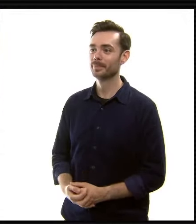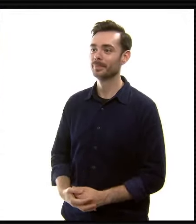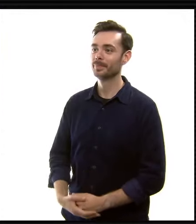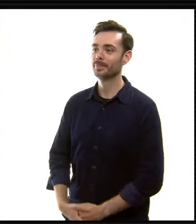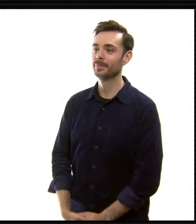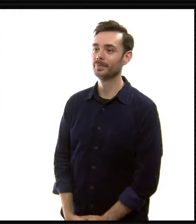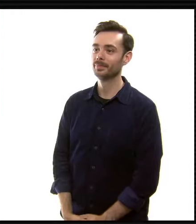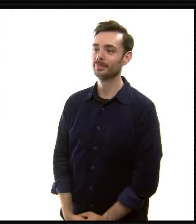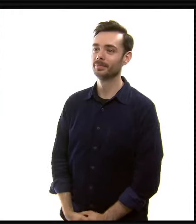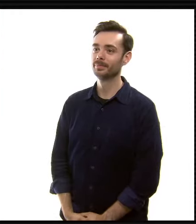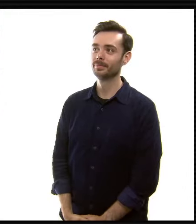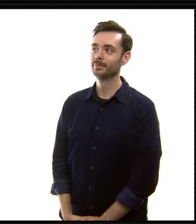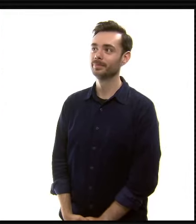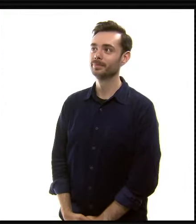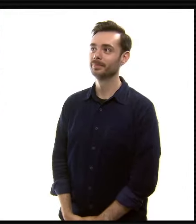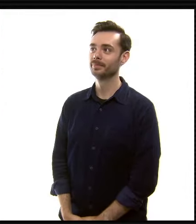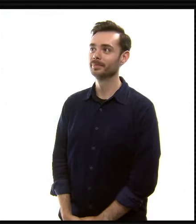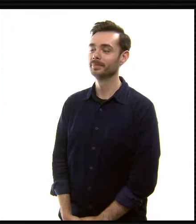Yay.